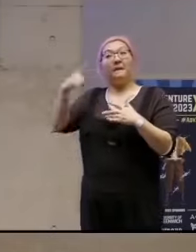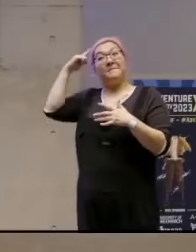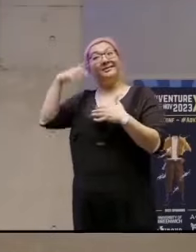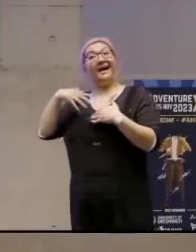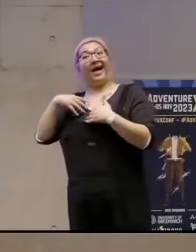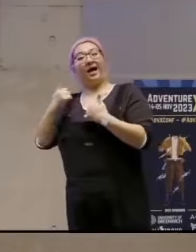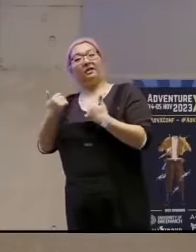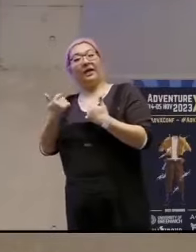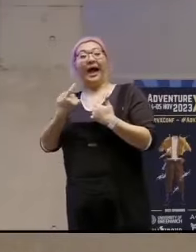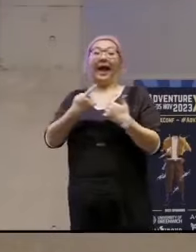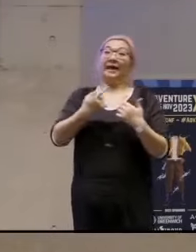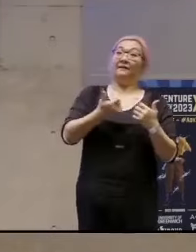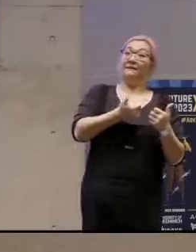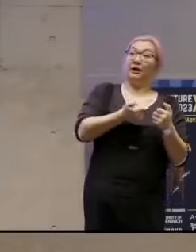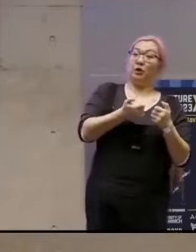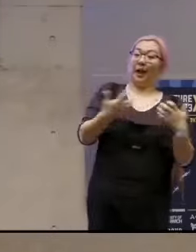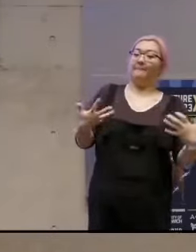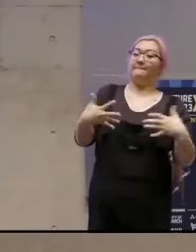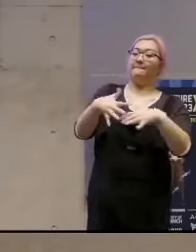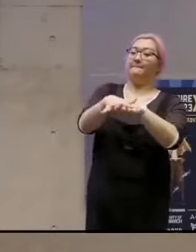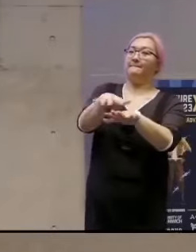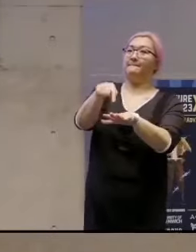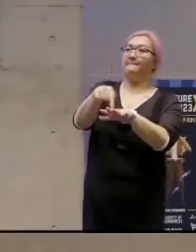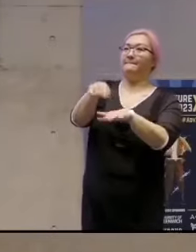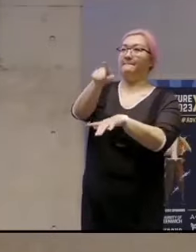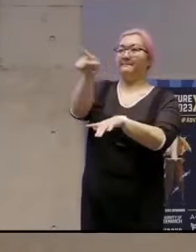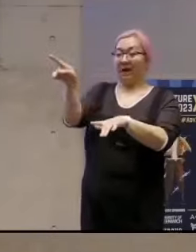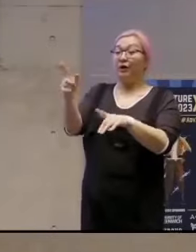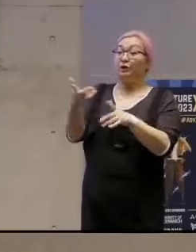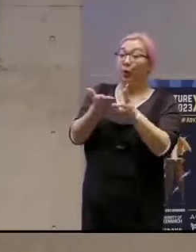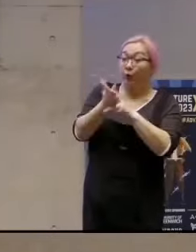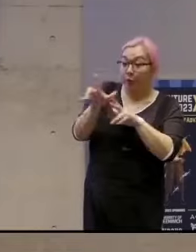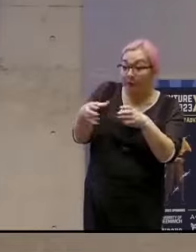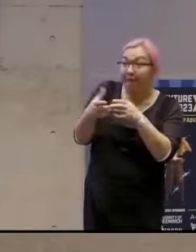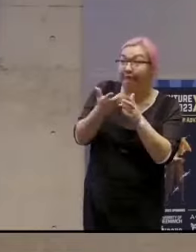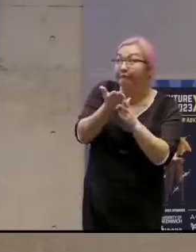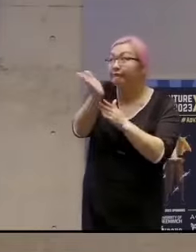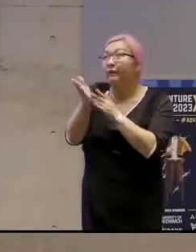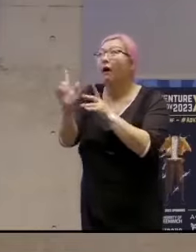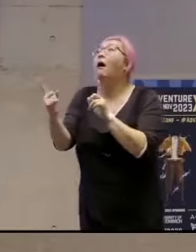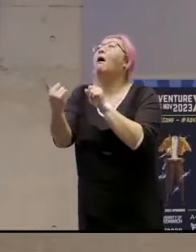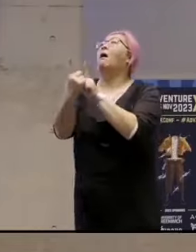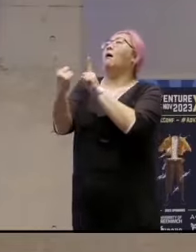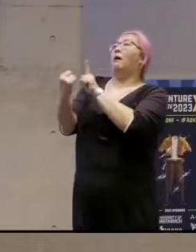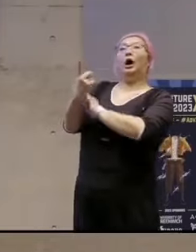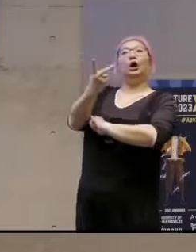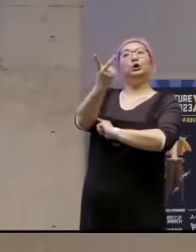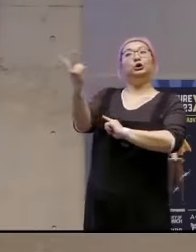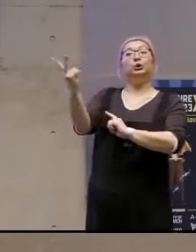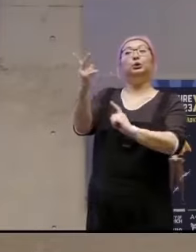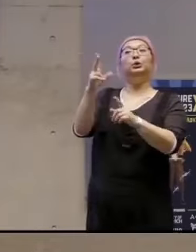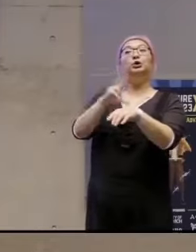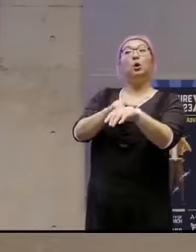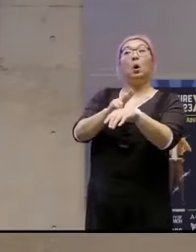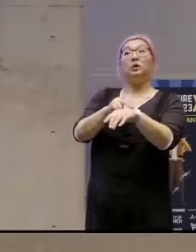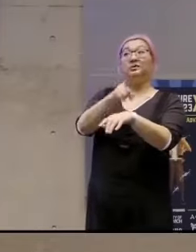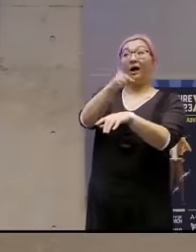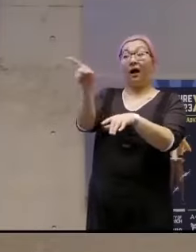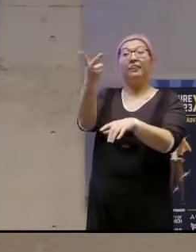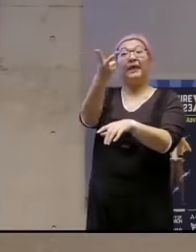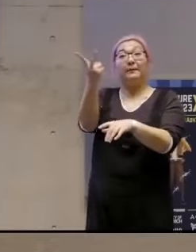and video games. And through them, we met two doctors, and they would play different builds of the game and give us